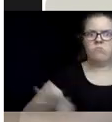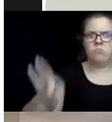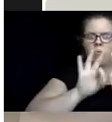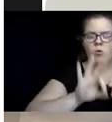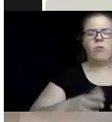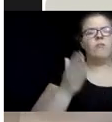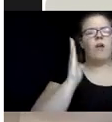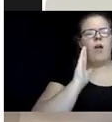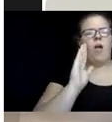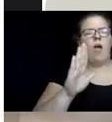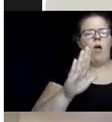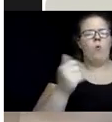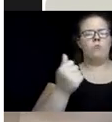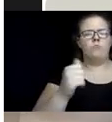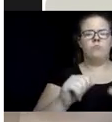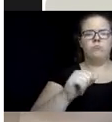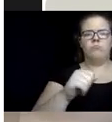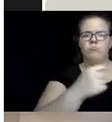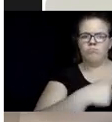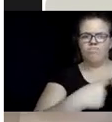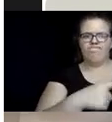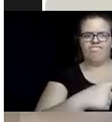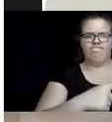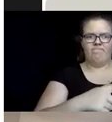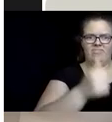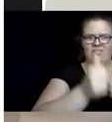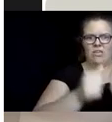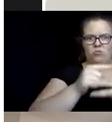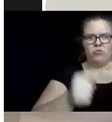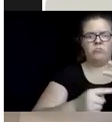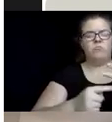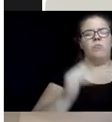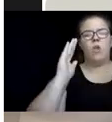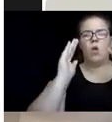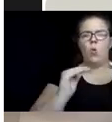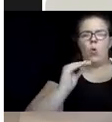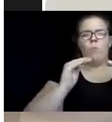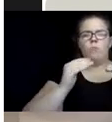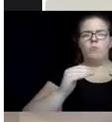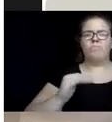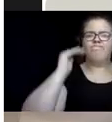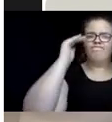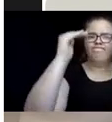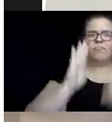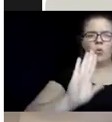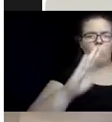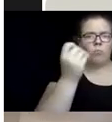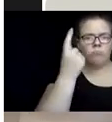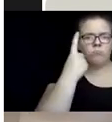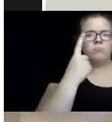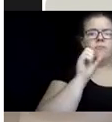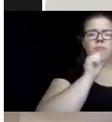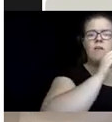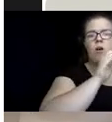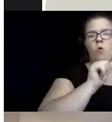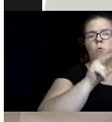these intersecting oppressions, and as a result, hope to enhance your understanding of the issue of elder abuse and the